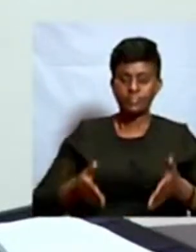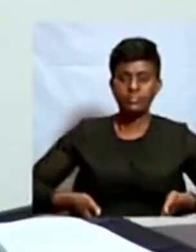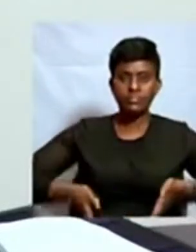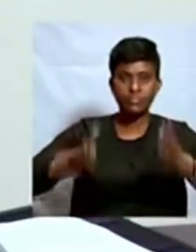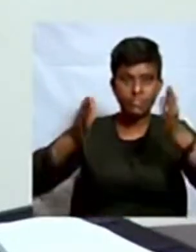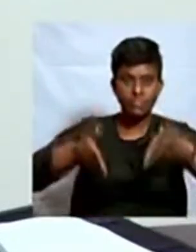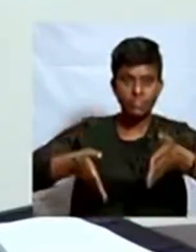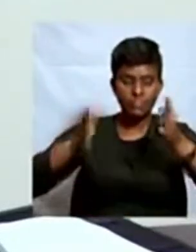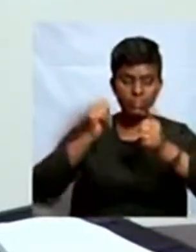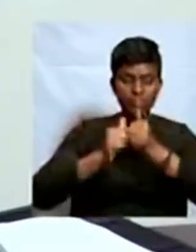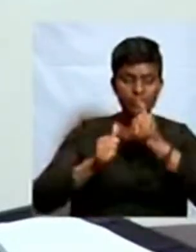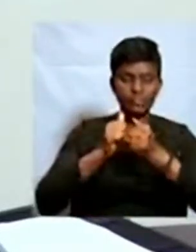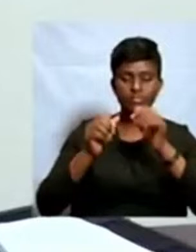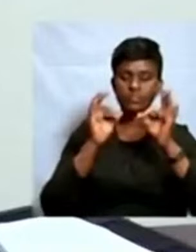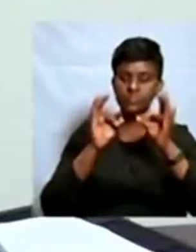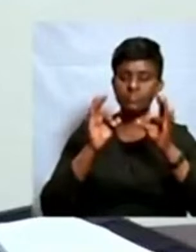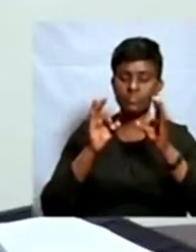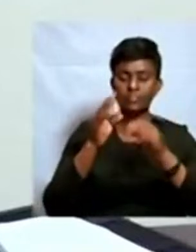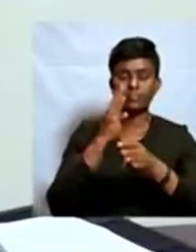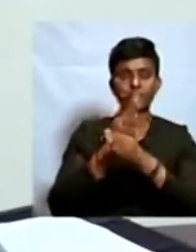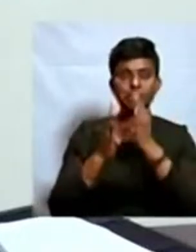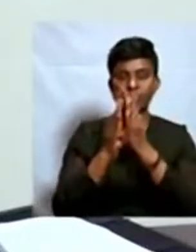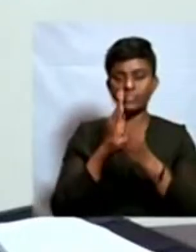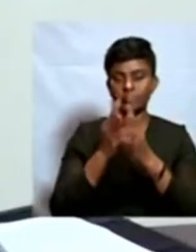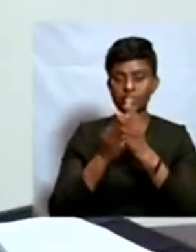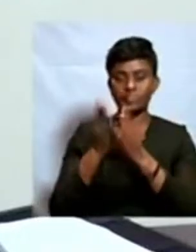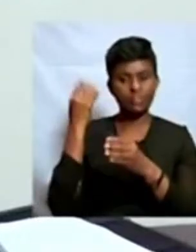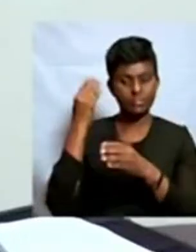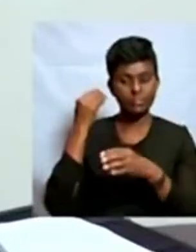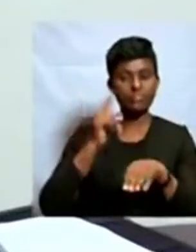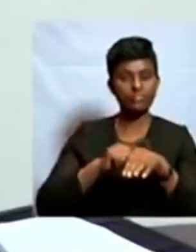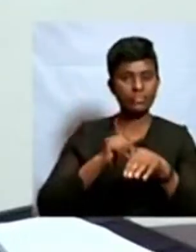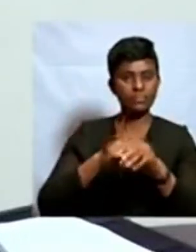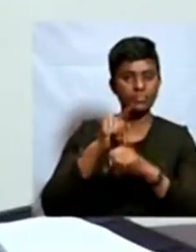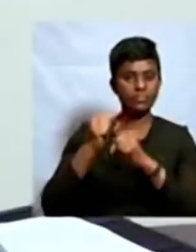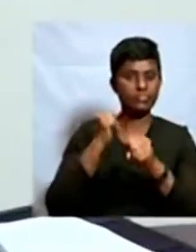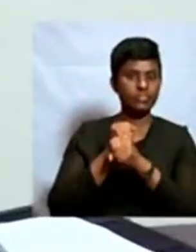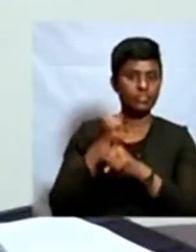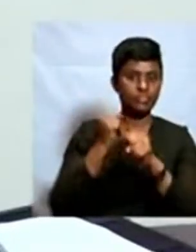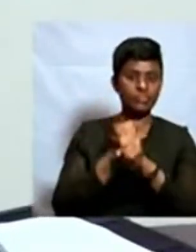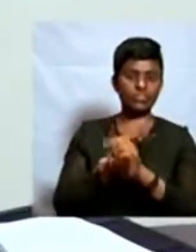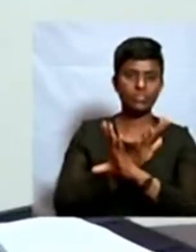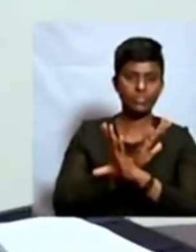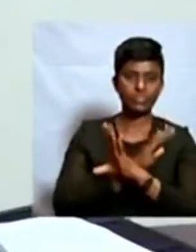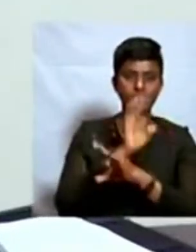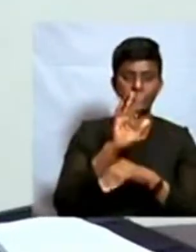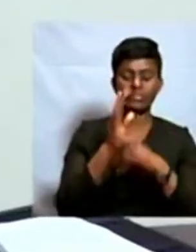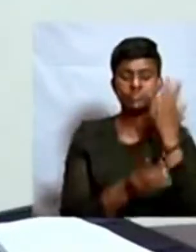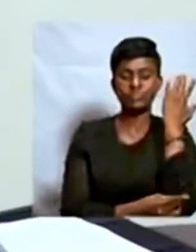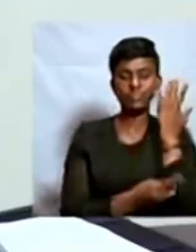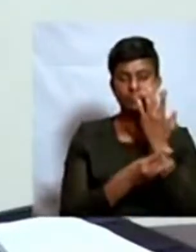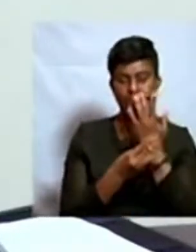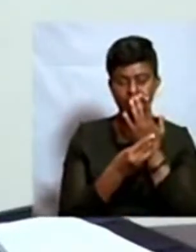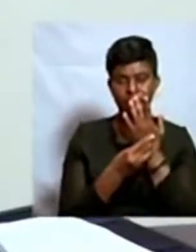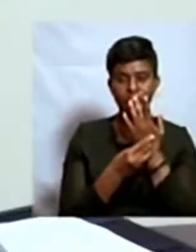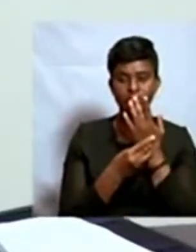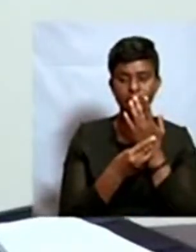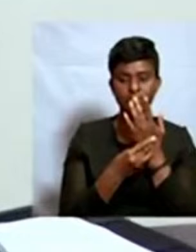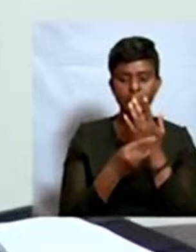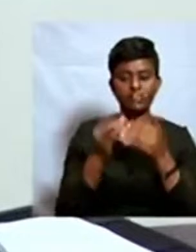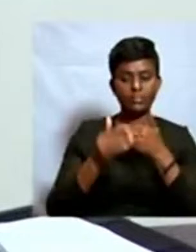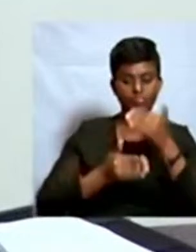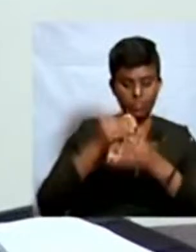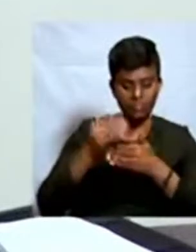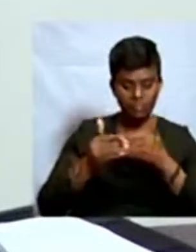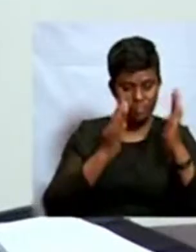a proper runway that was built during the early years of Zambia's development. The next